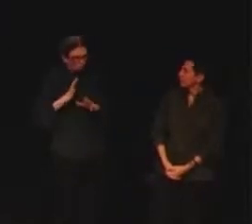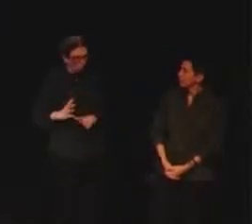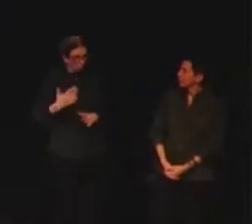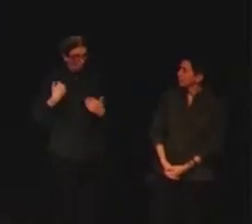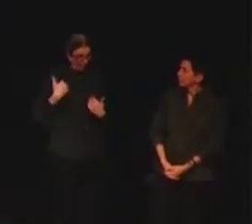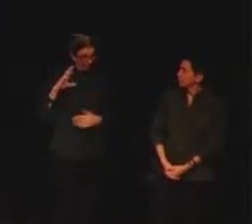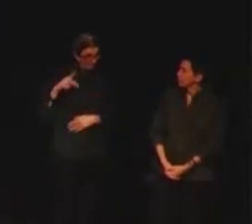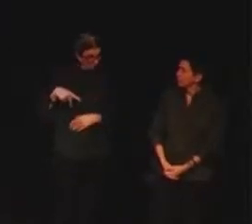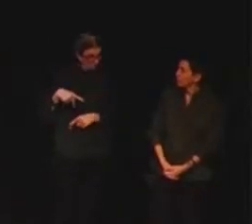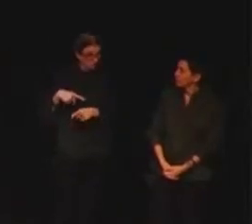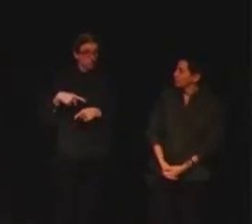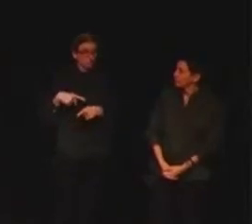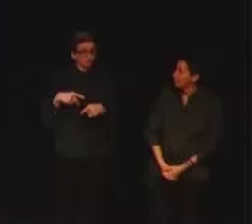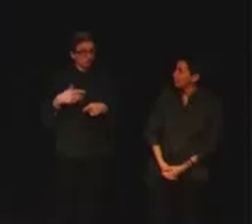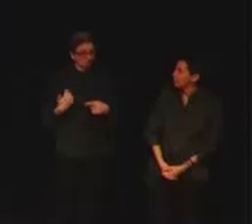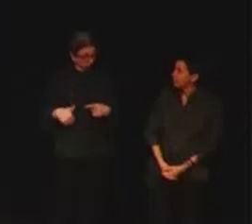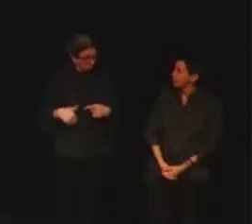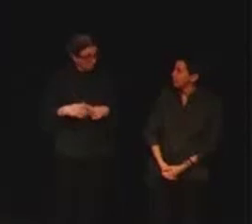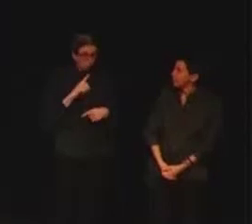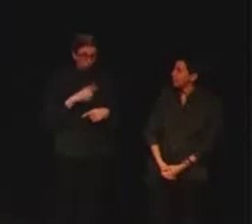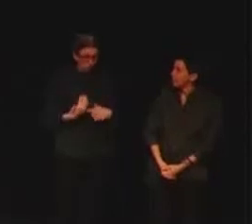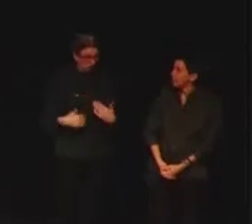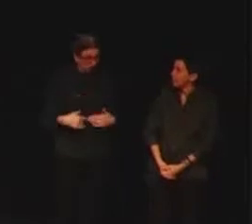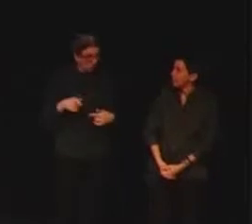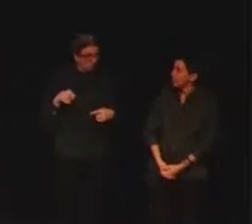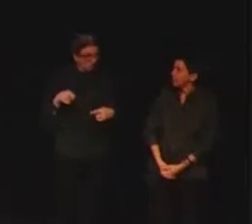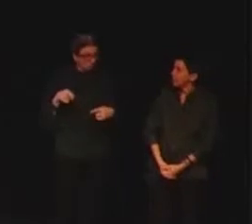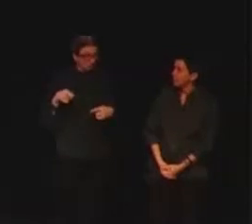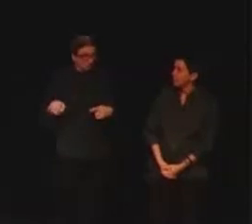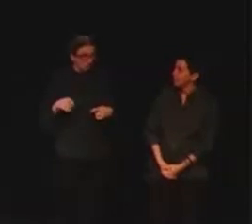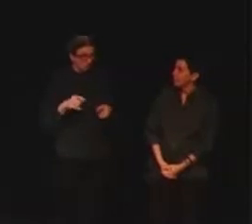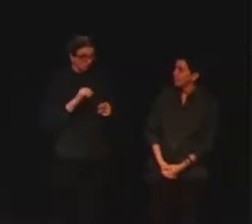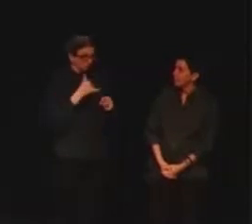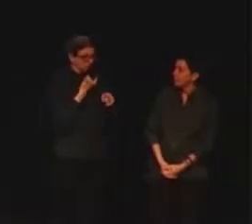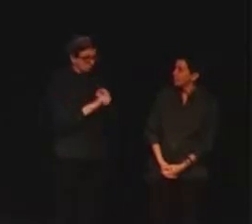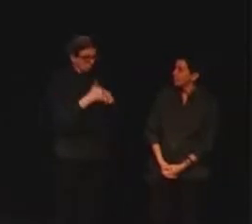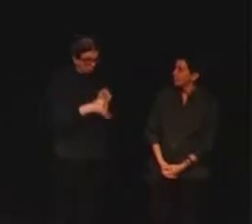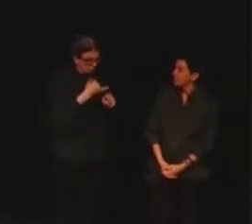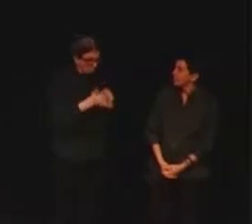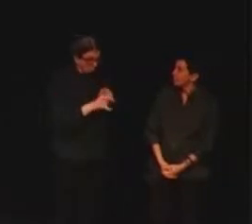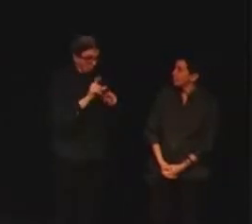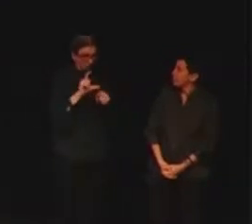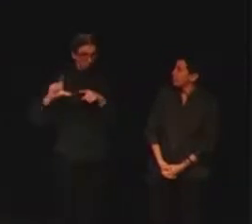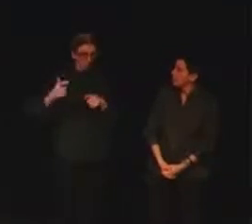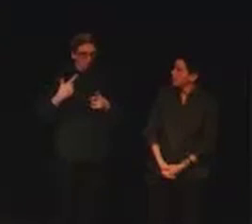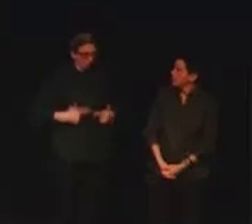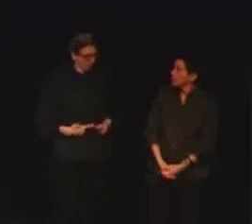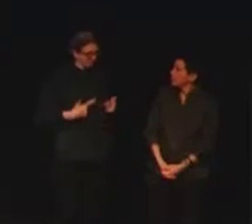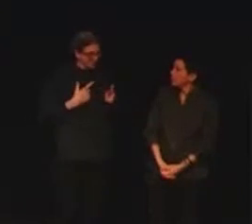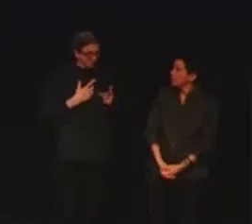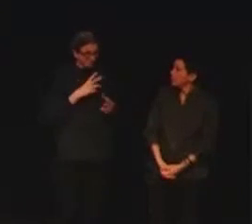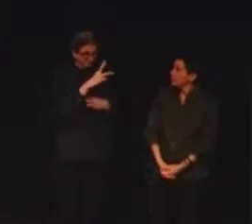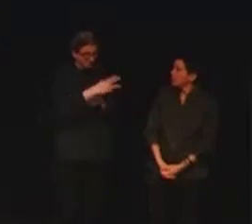And to say that expletives came out of her mouth that we live in the richest country in the world, and that there's